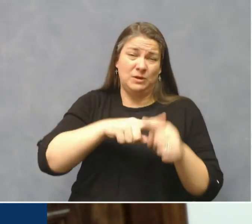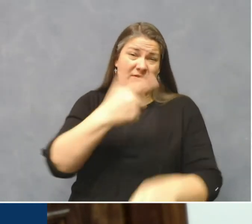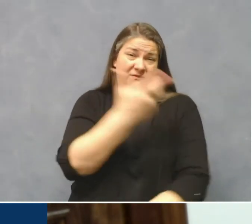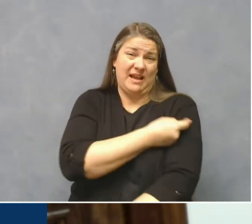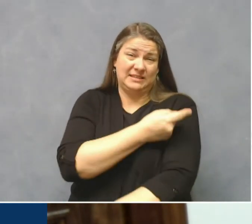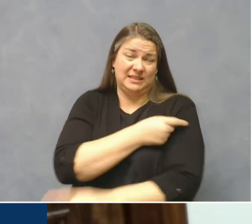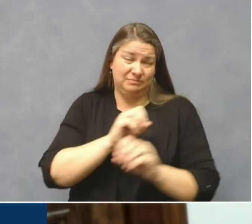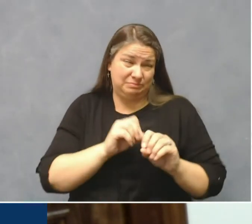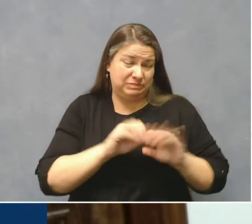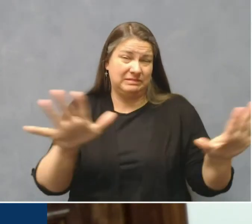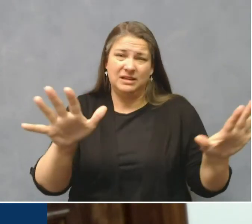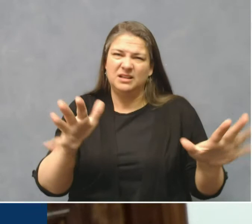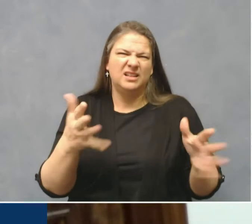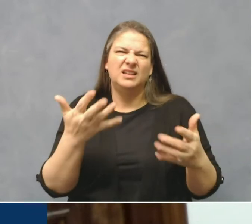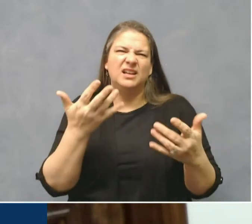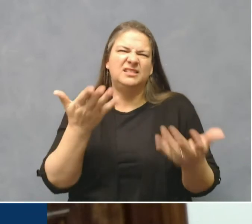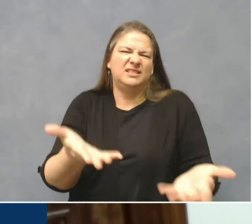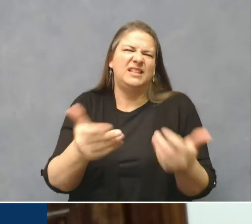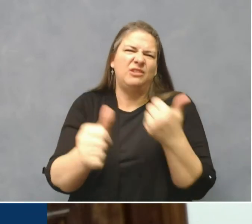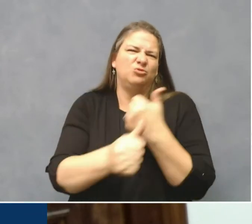a danger. Thank you, Governor.